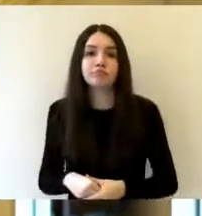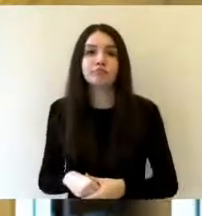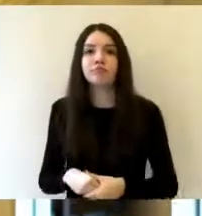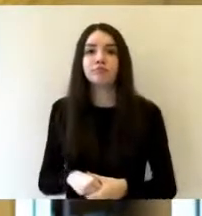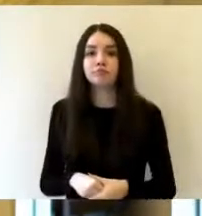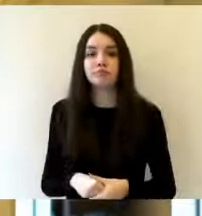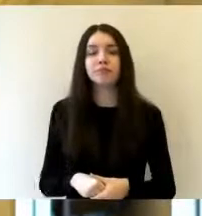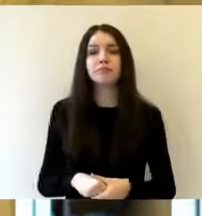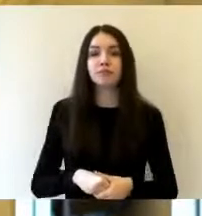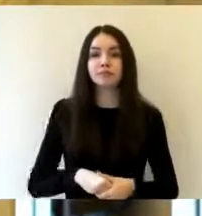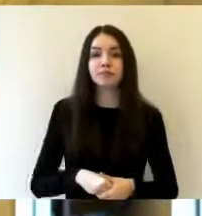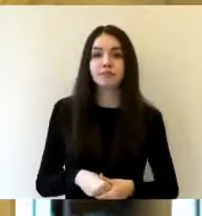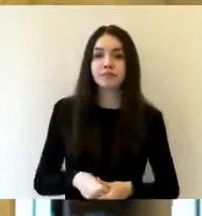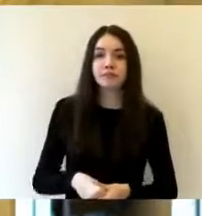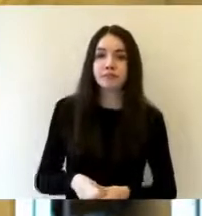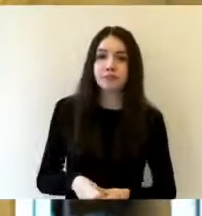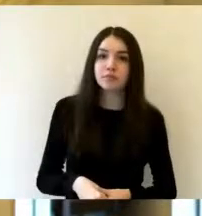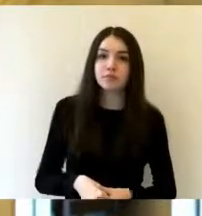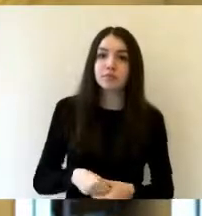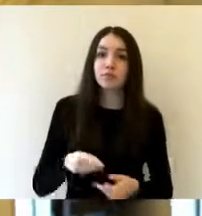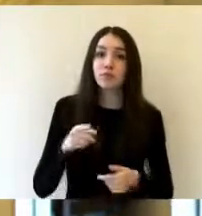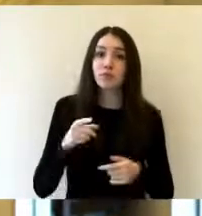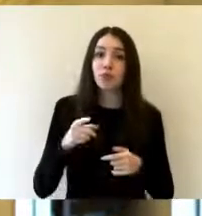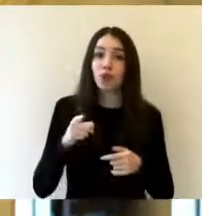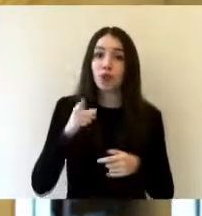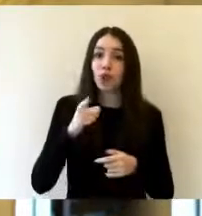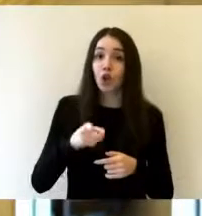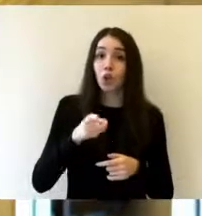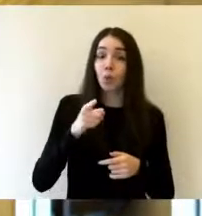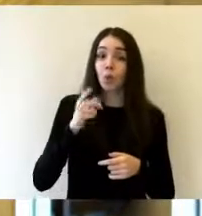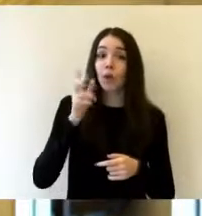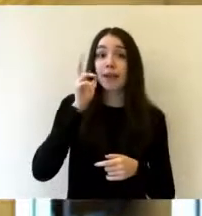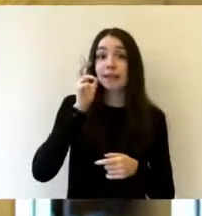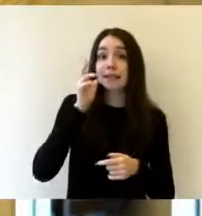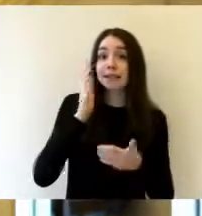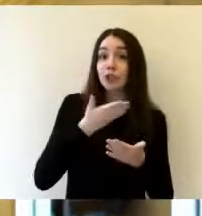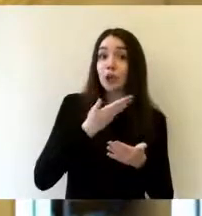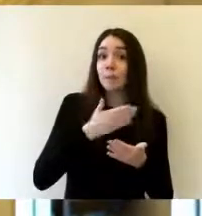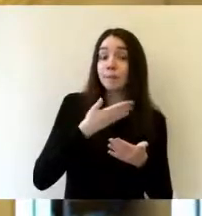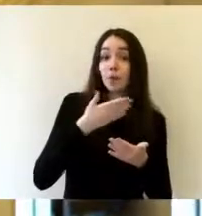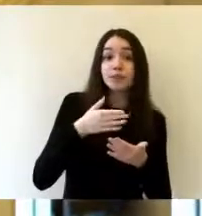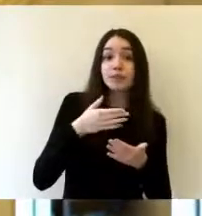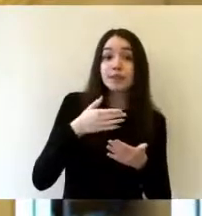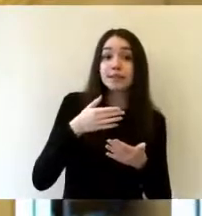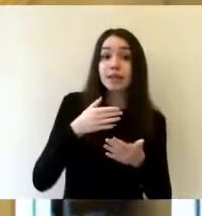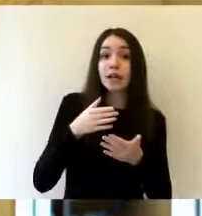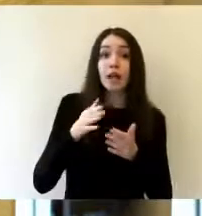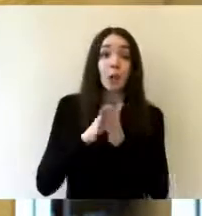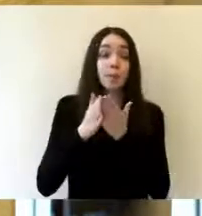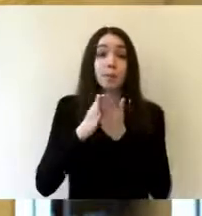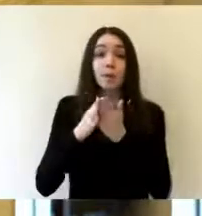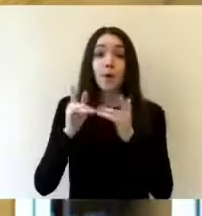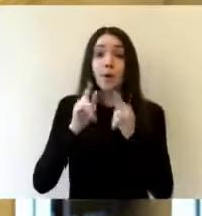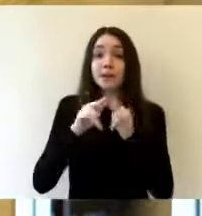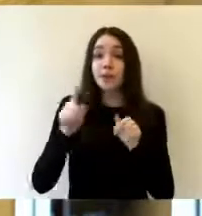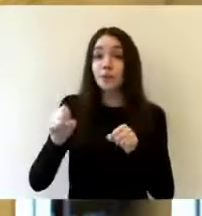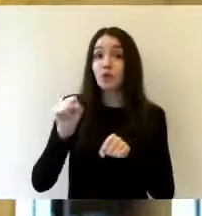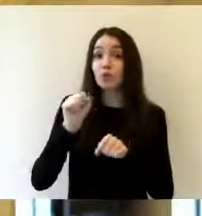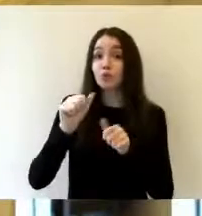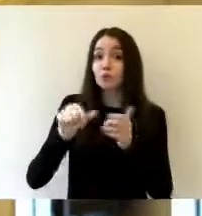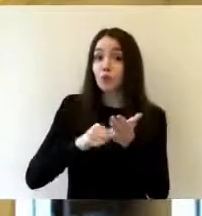moment. Do you listen to music when you are sculpting or working, or podcasts, or like silence? Set the scene for